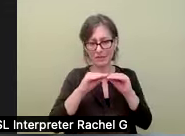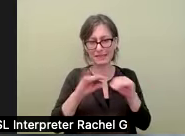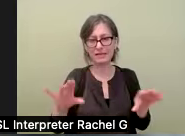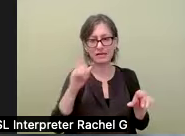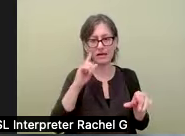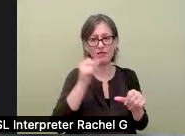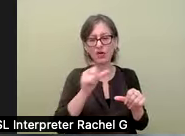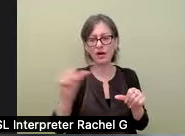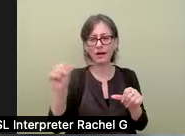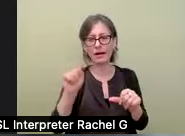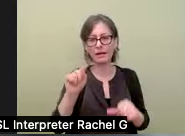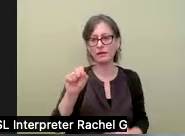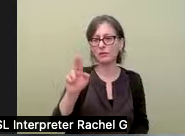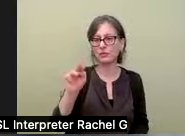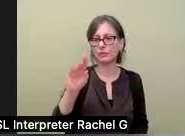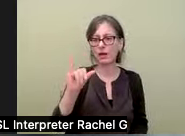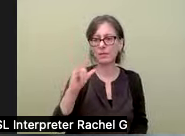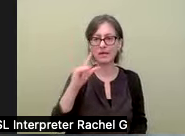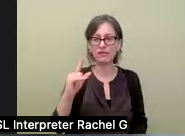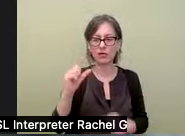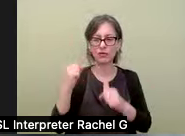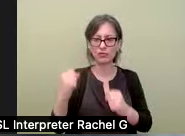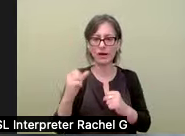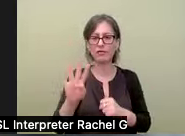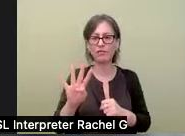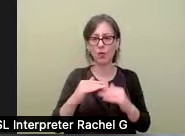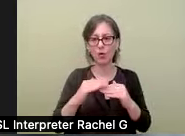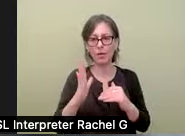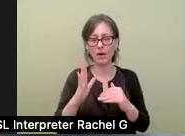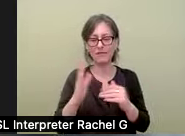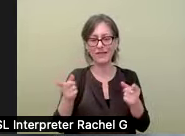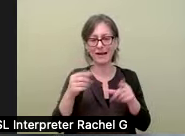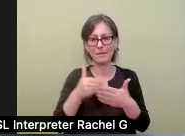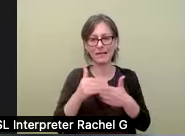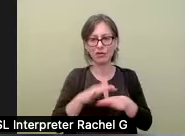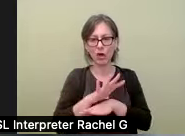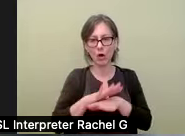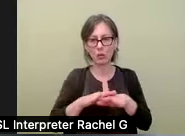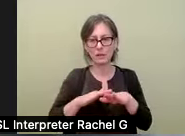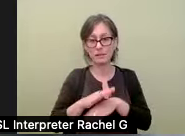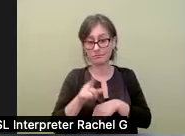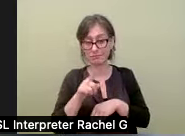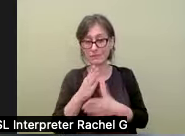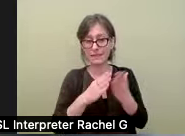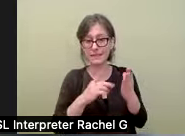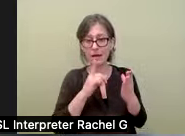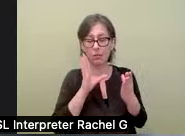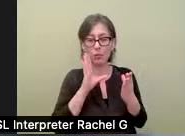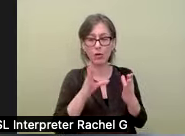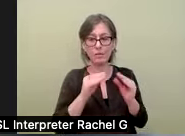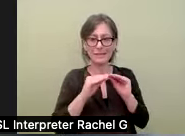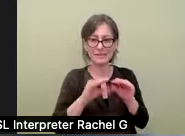tsunami of a magnitude 4 or greater that occurs near the coast. Now, some of these may be issued